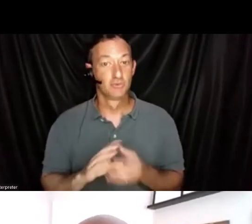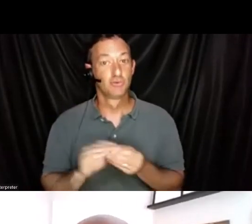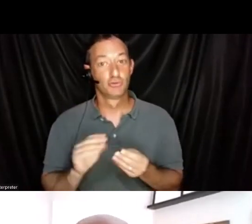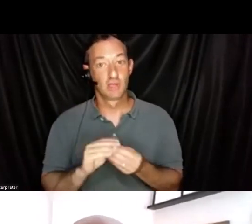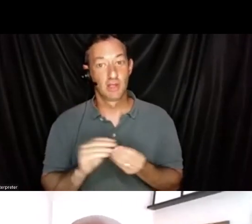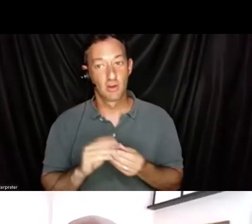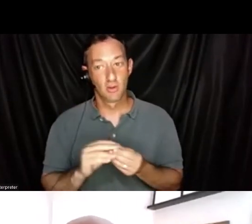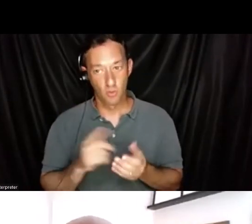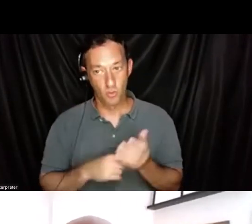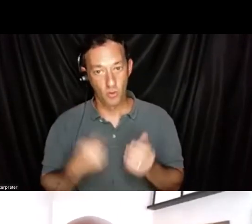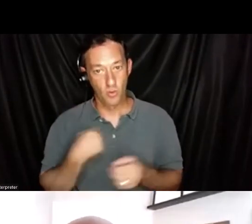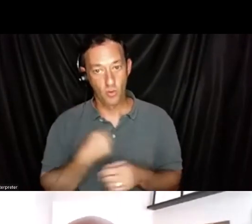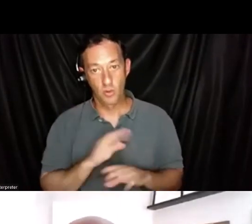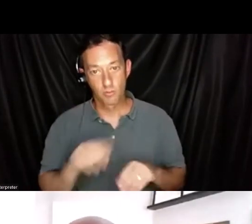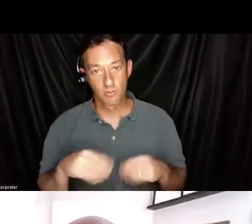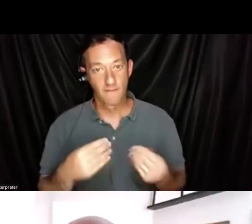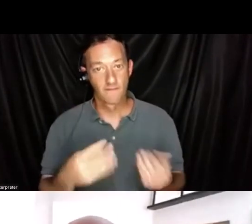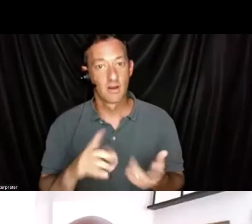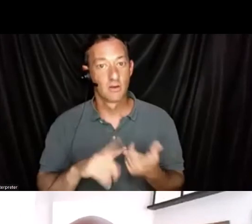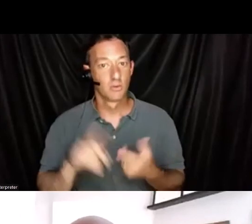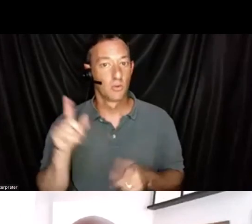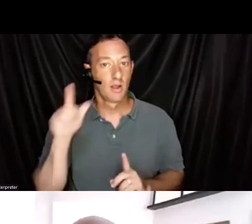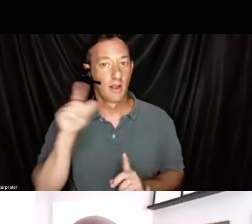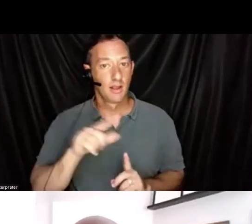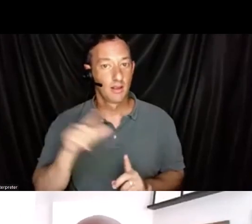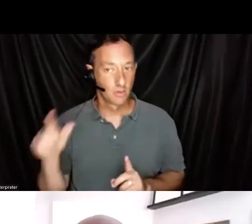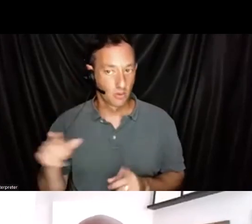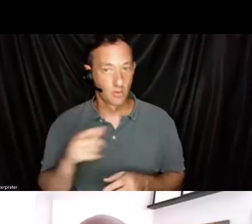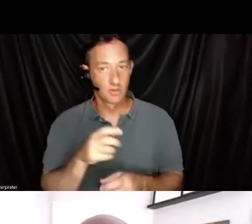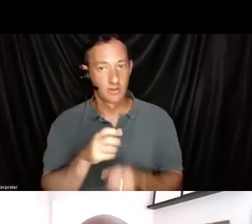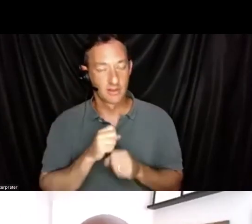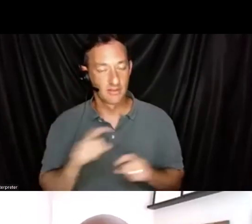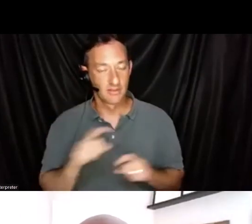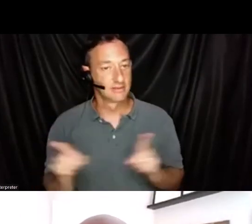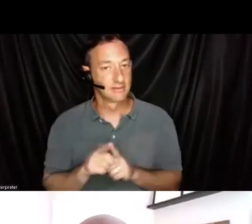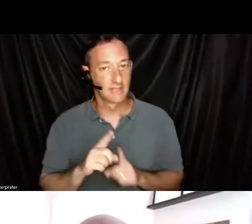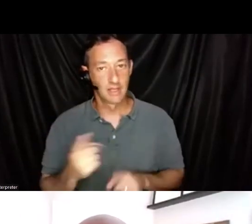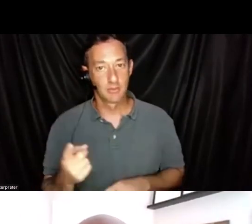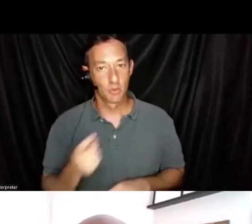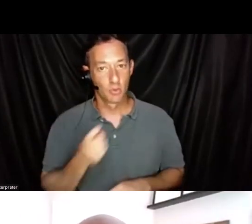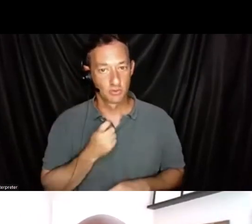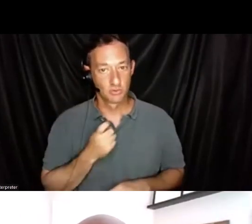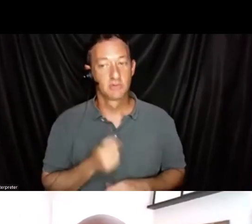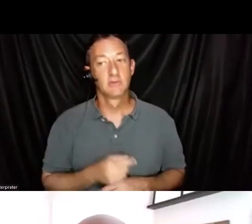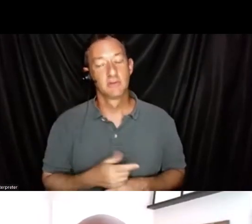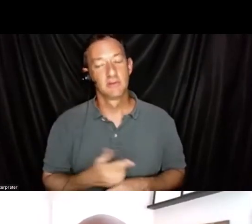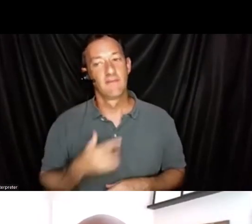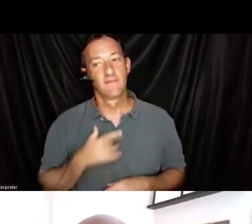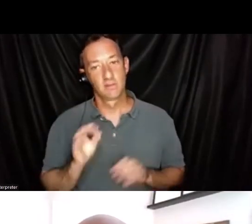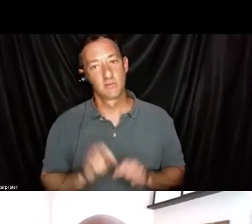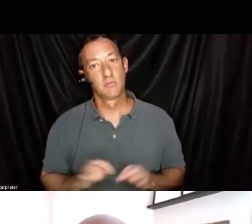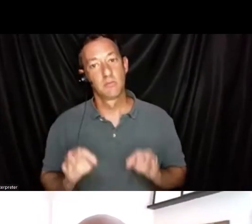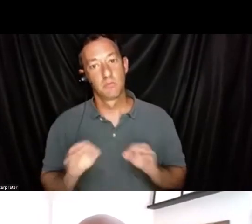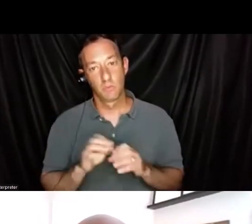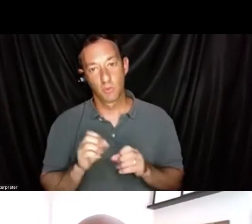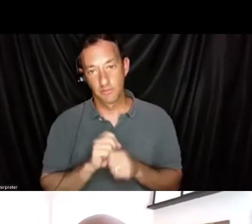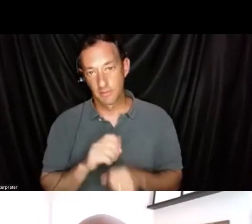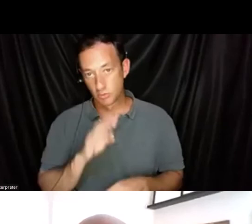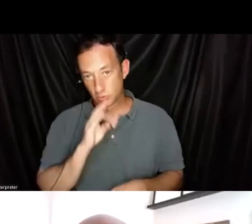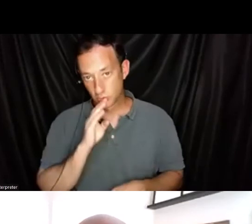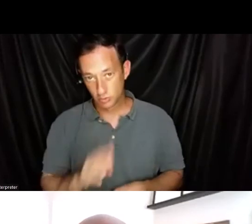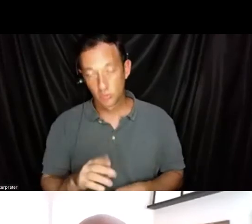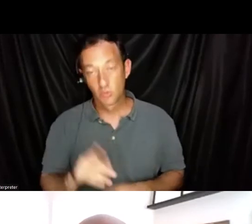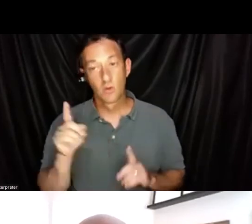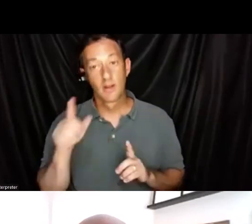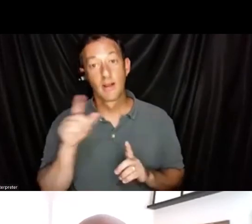that we provide to landlords when we get this very same question. So it feels important to make sure that